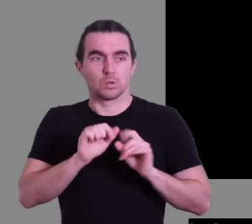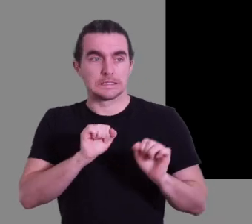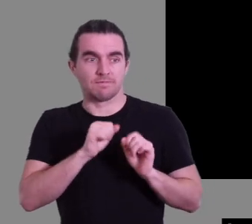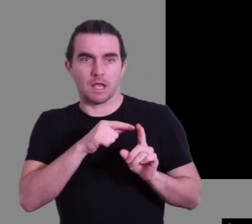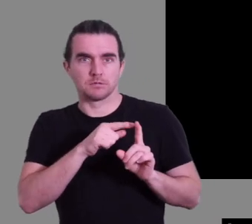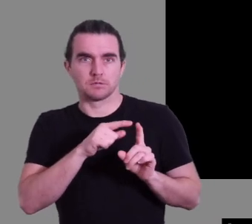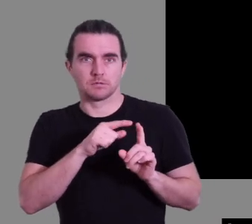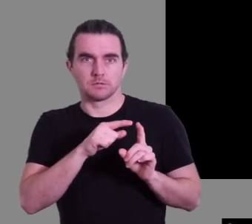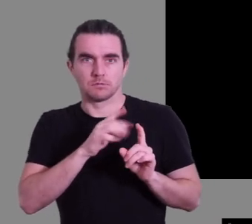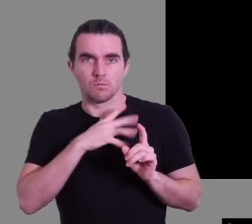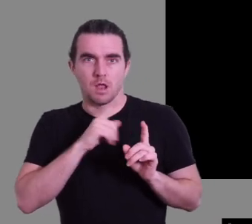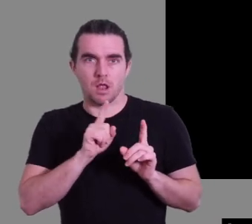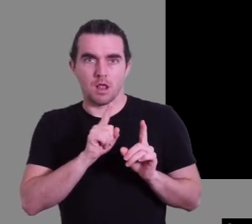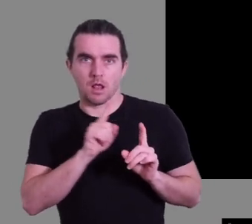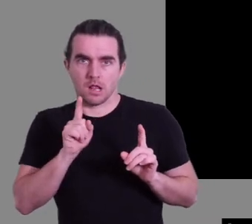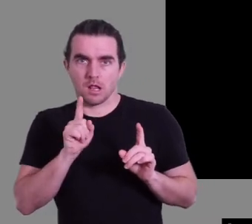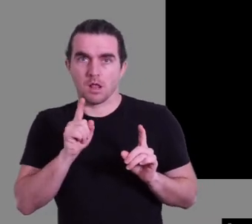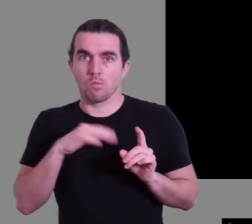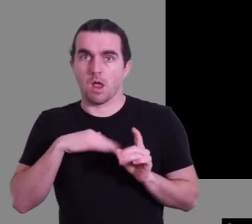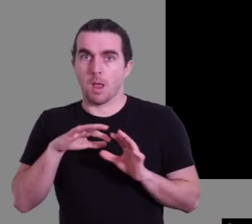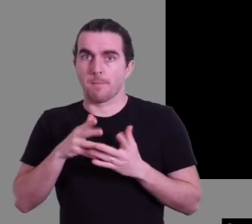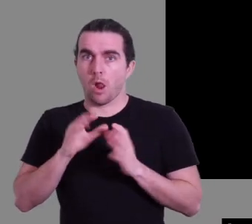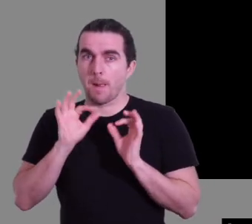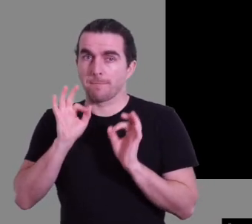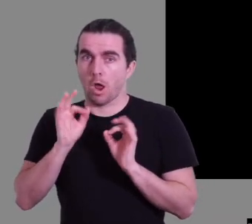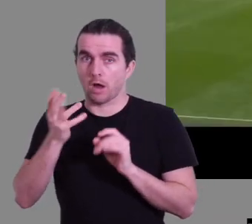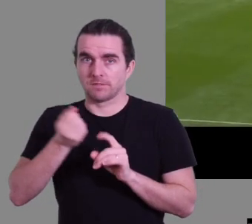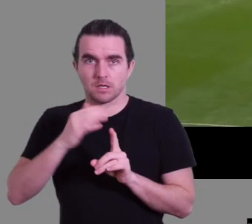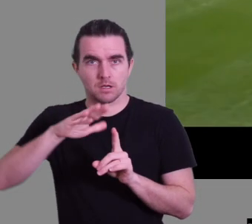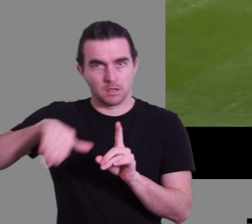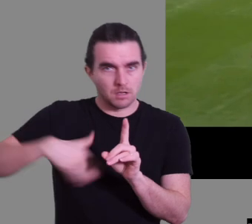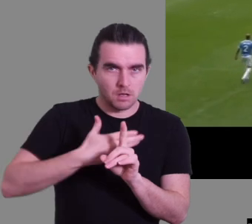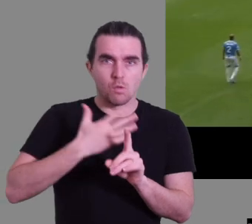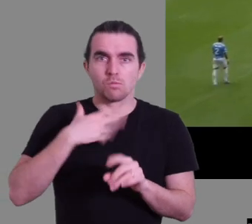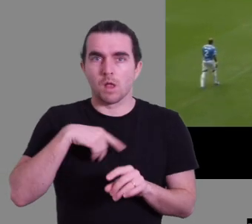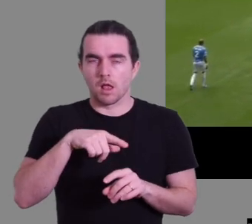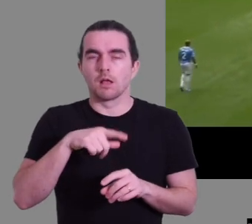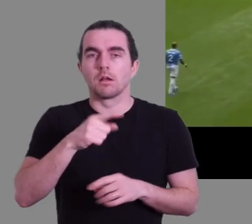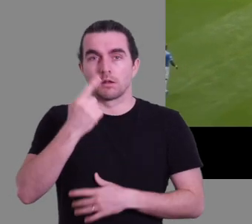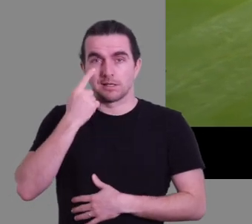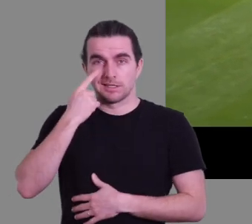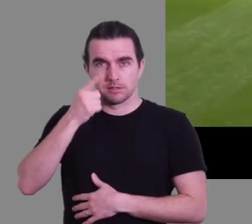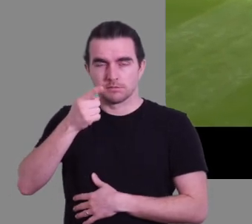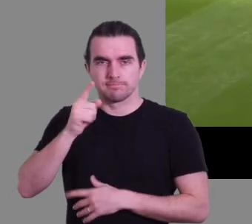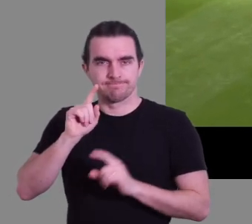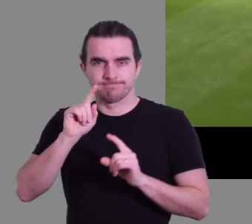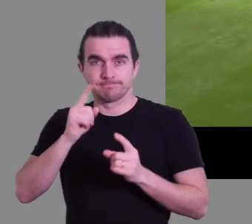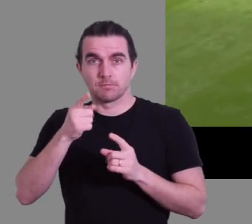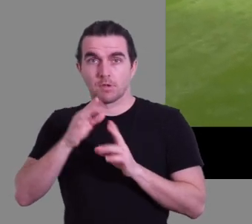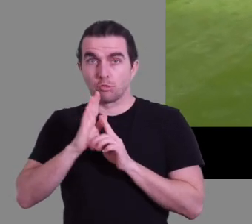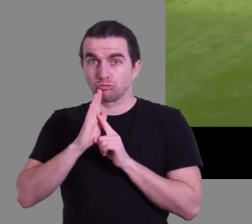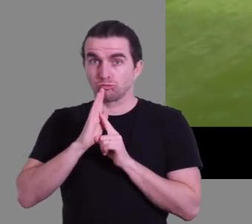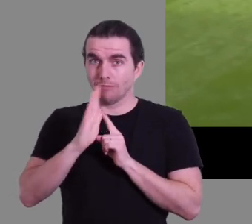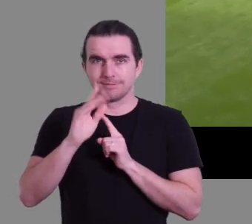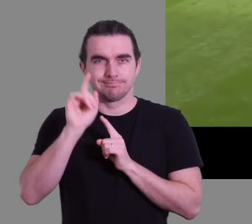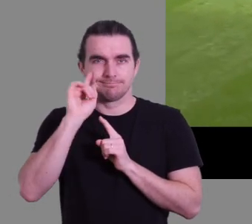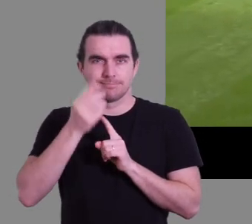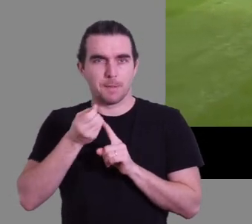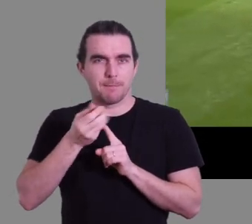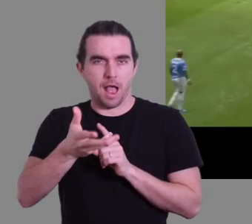defender, and he's set the ball up perfectly to bend it round. If he'd have played it a little bit more straight, he couldn't make that pass.